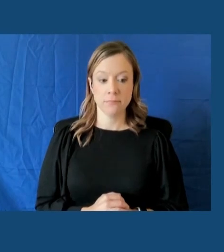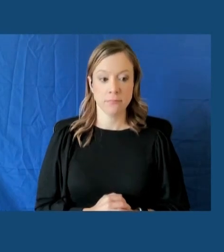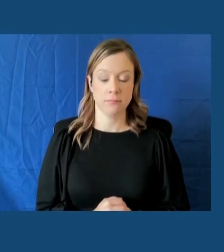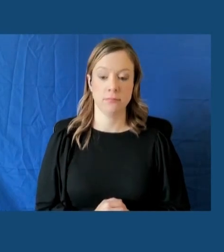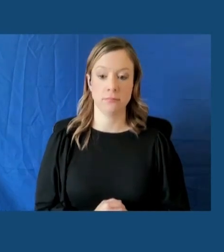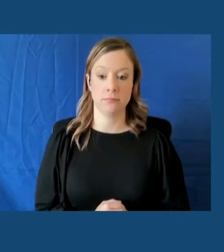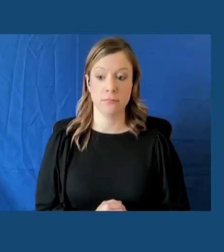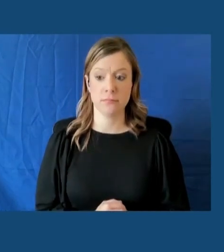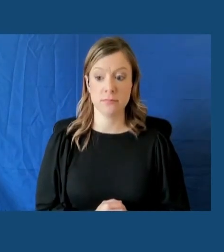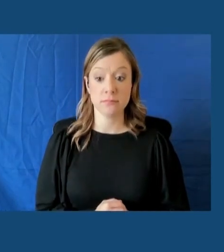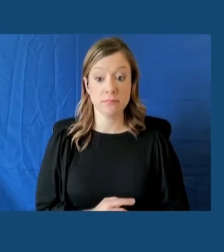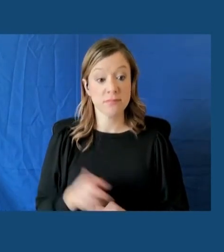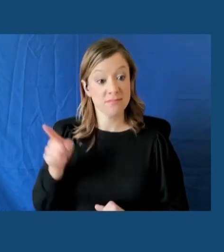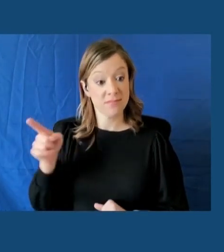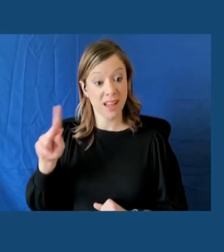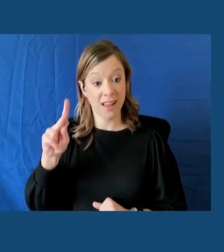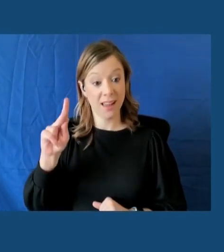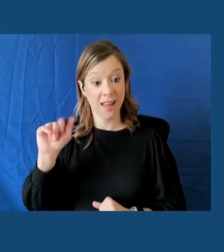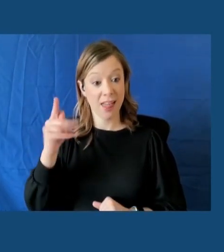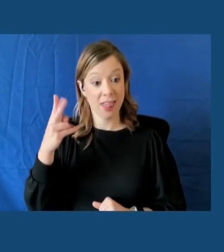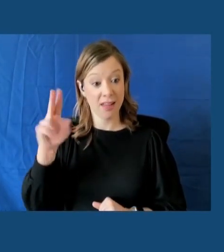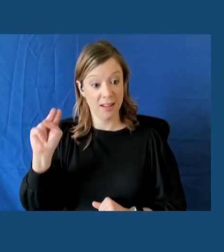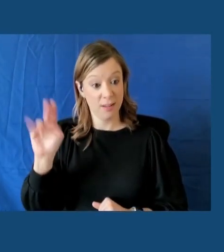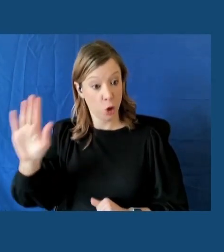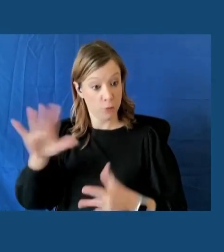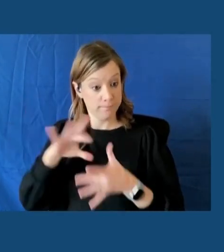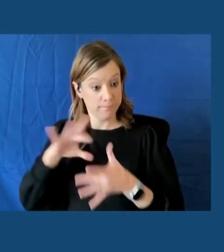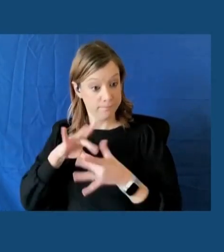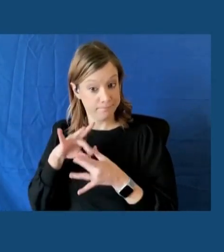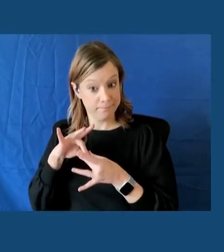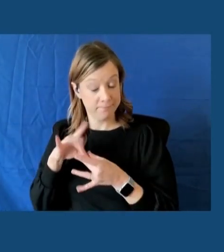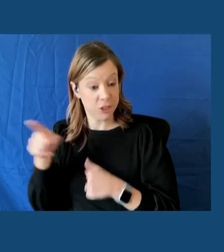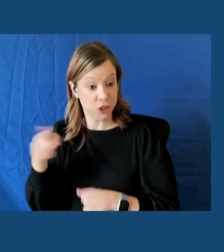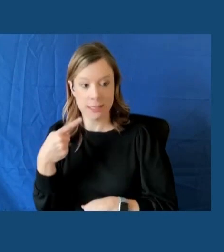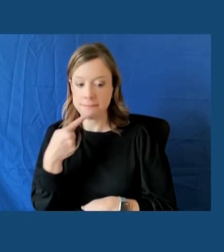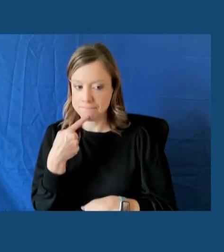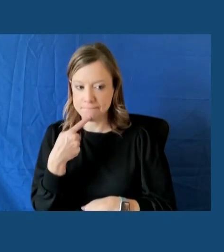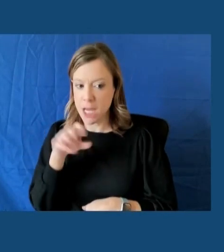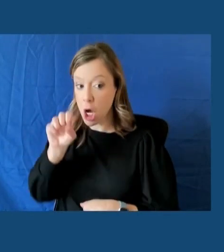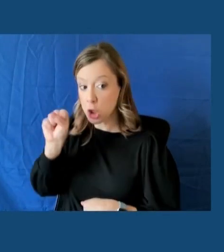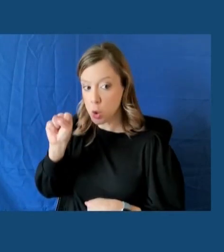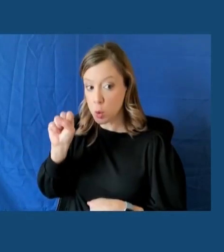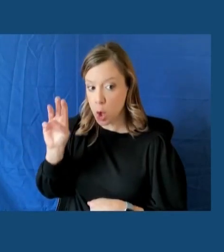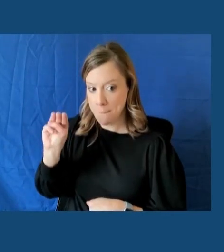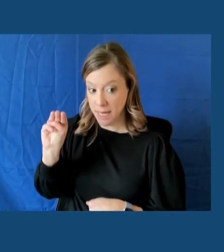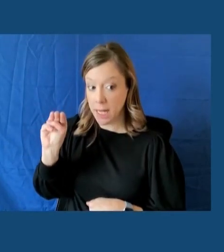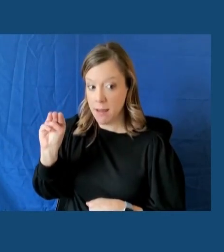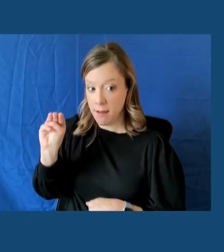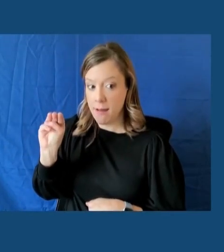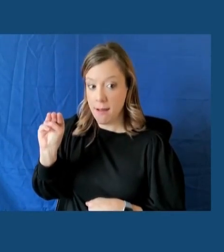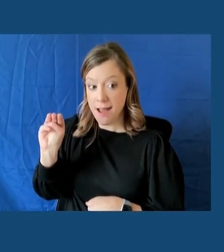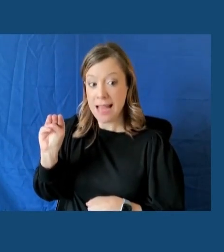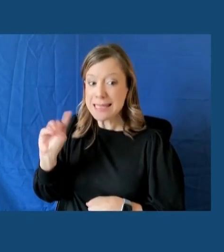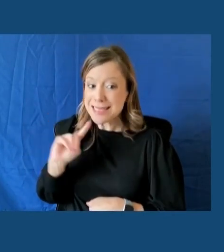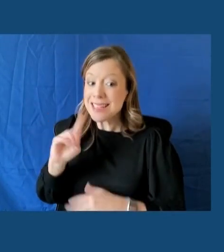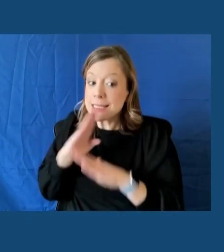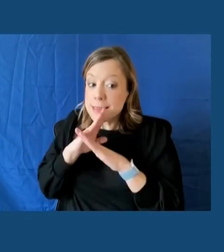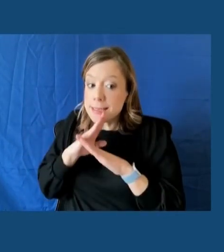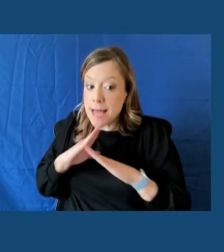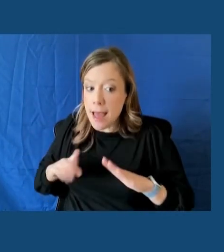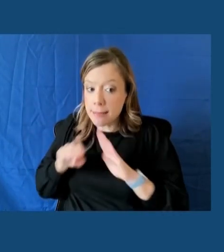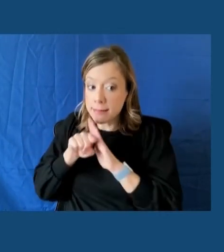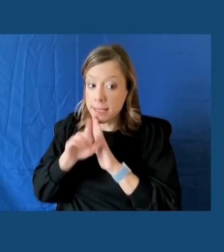Here's what Kathleen says. Social media is a silent killer of our